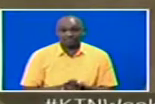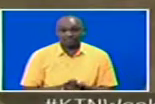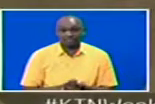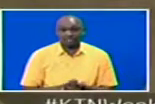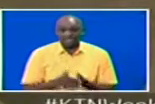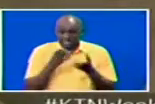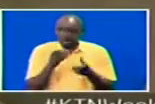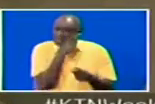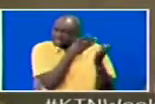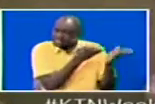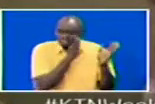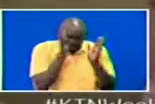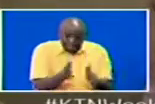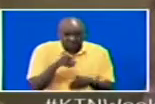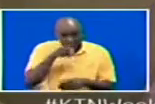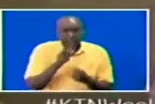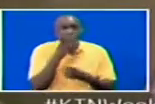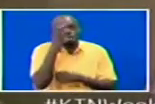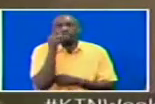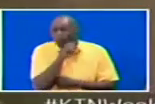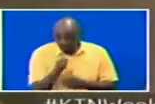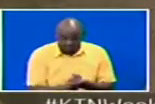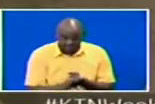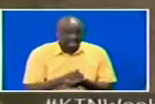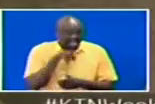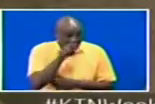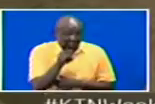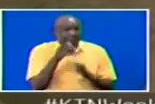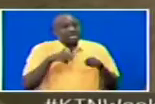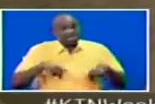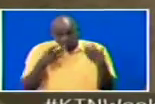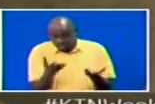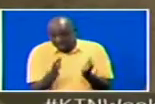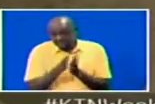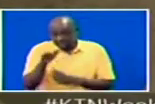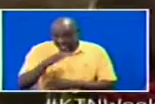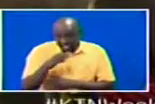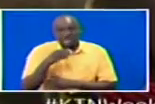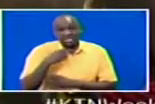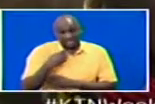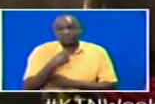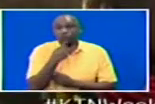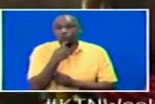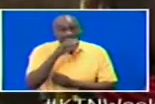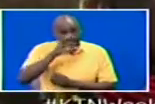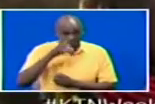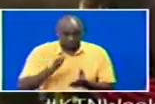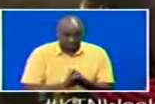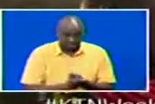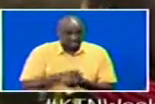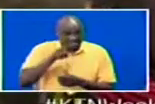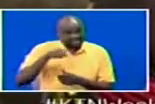Akoda Tiongo is in her late 40s. She is a resident of Lokiriama village in Turkana County at